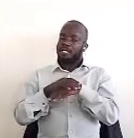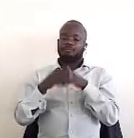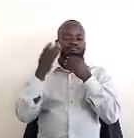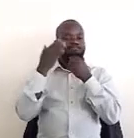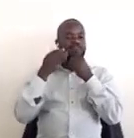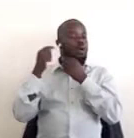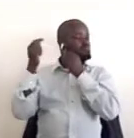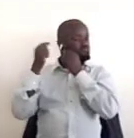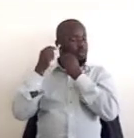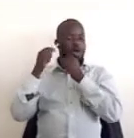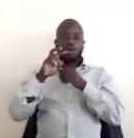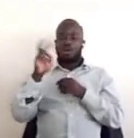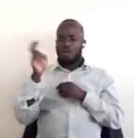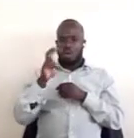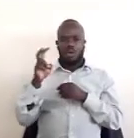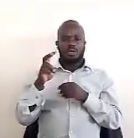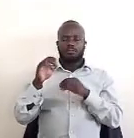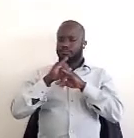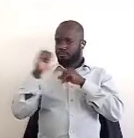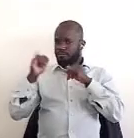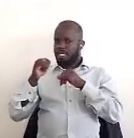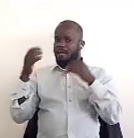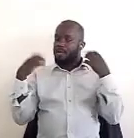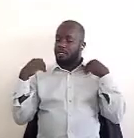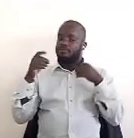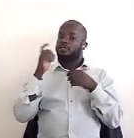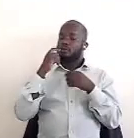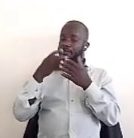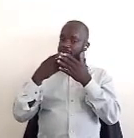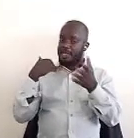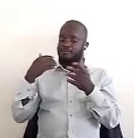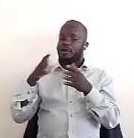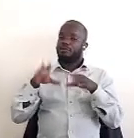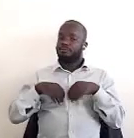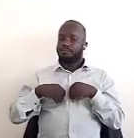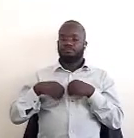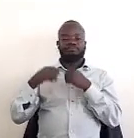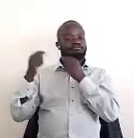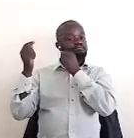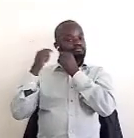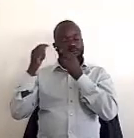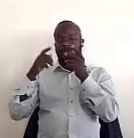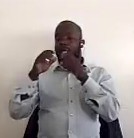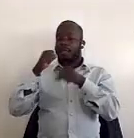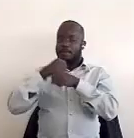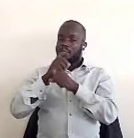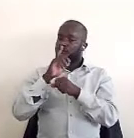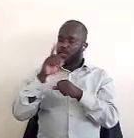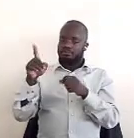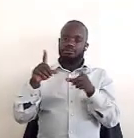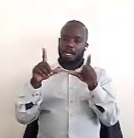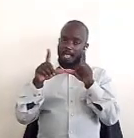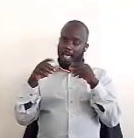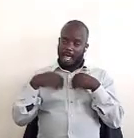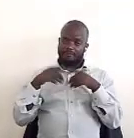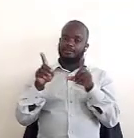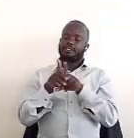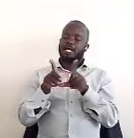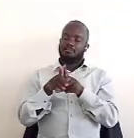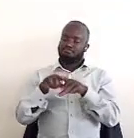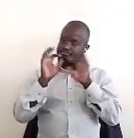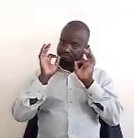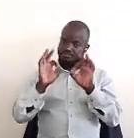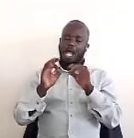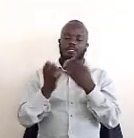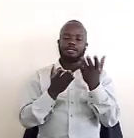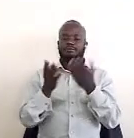or piercing, look into the sanitary practices of the shop before undergoing the procedure. Make sure that they are licensed and